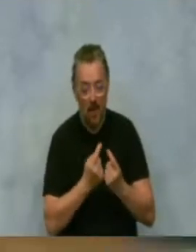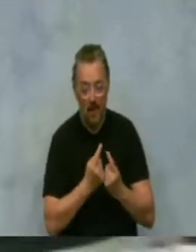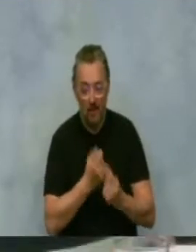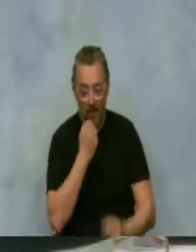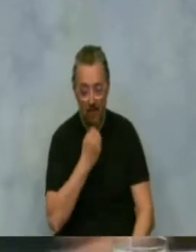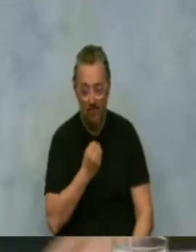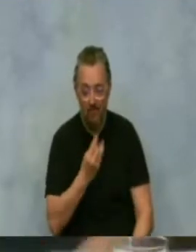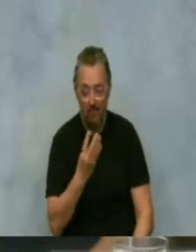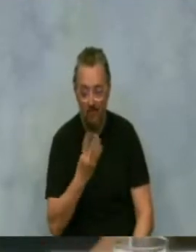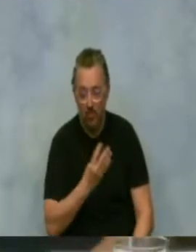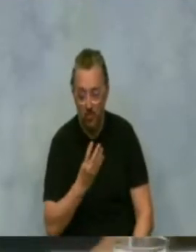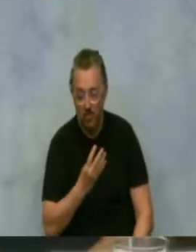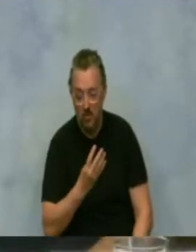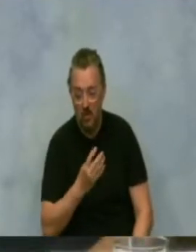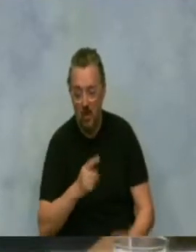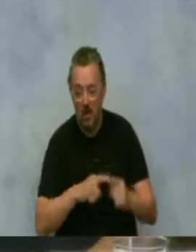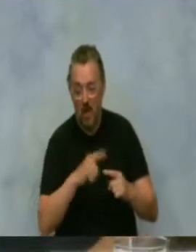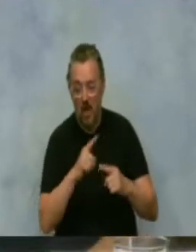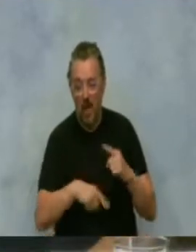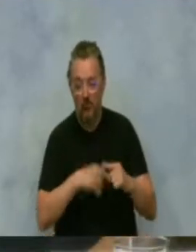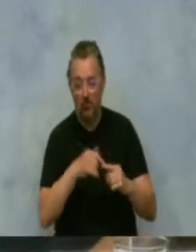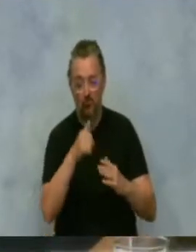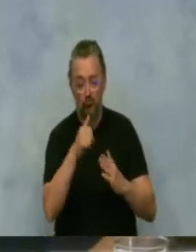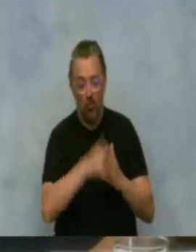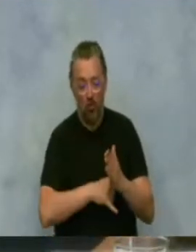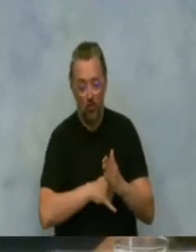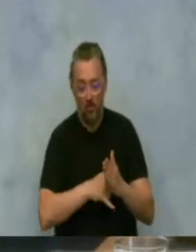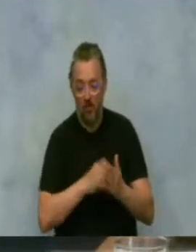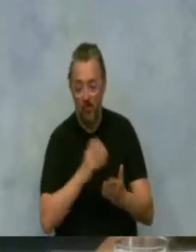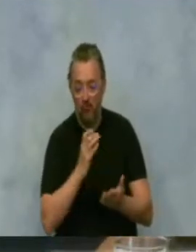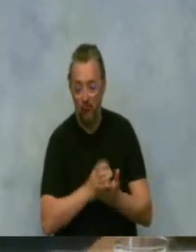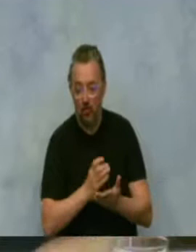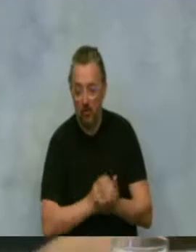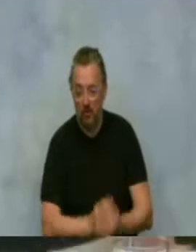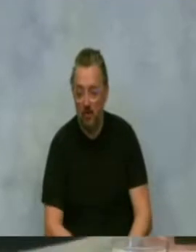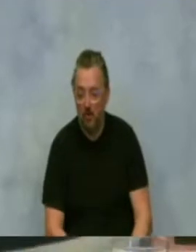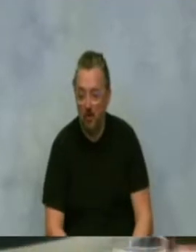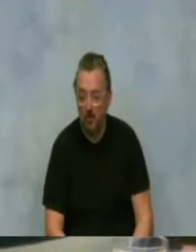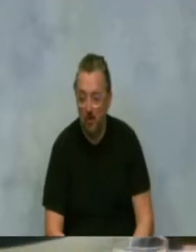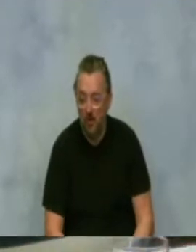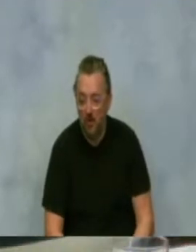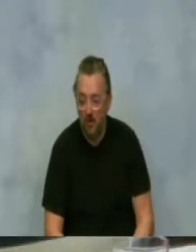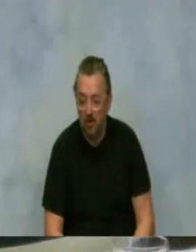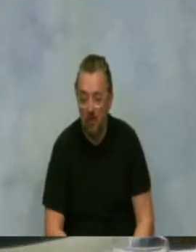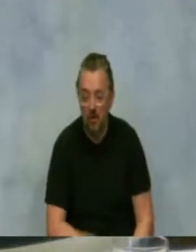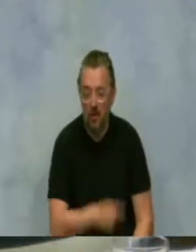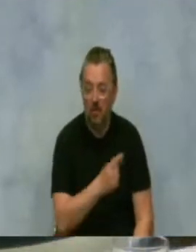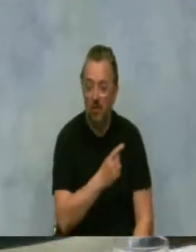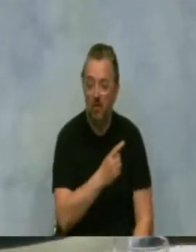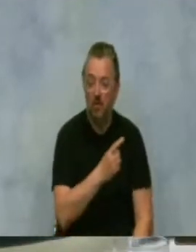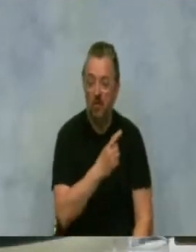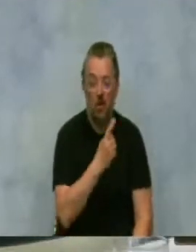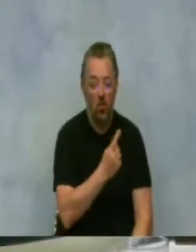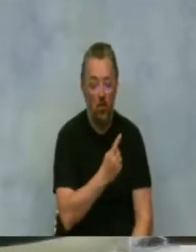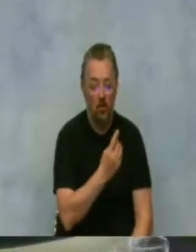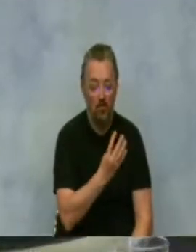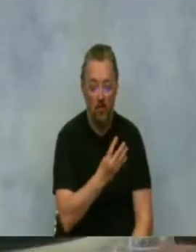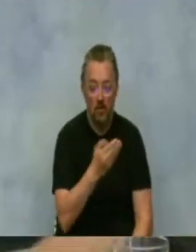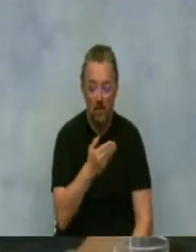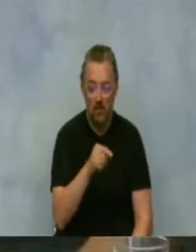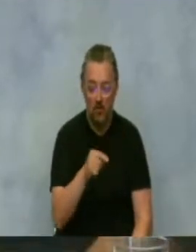the agenda is Charter ERC, which is 21-22, pages 1490 to 154. Cameron?